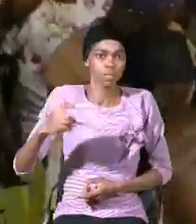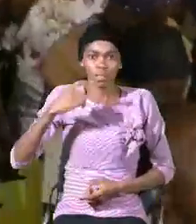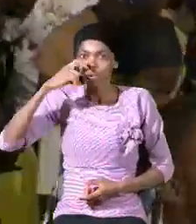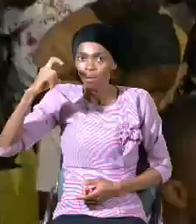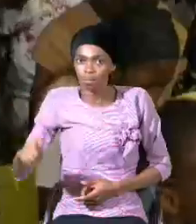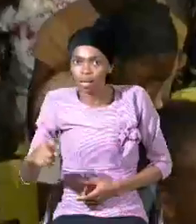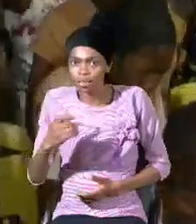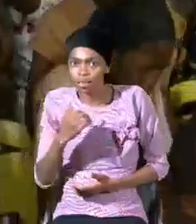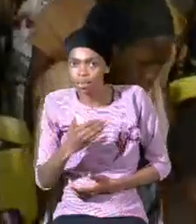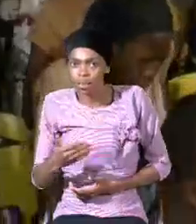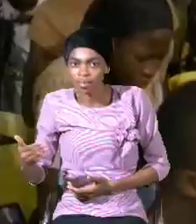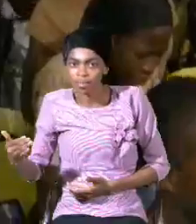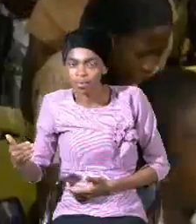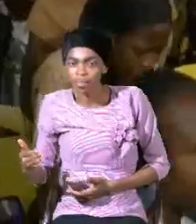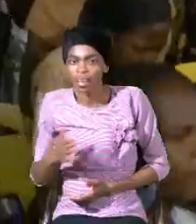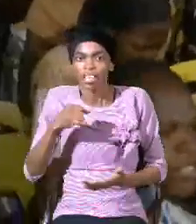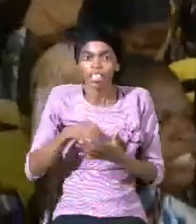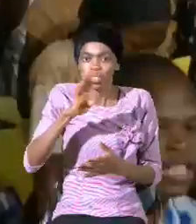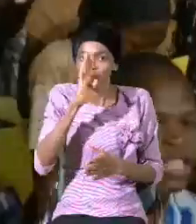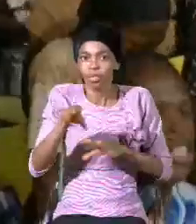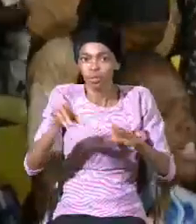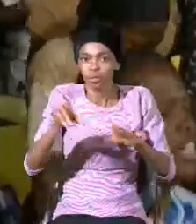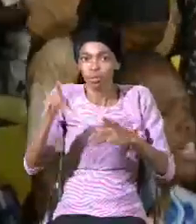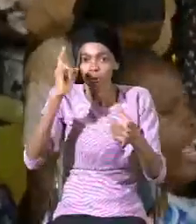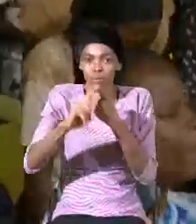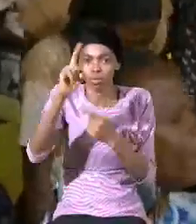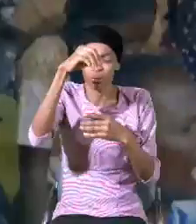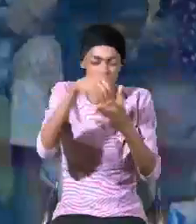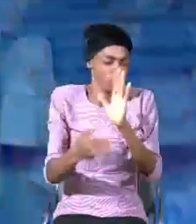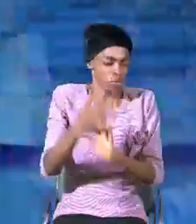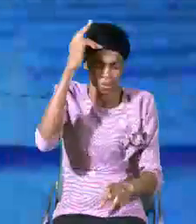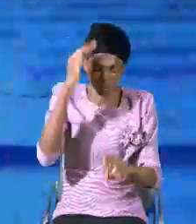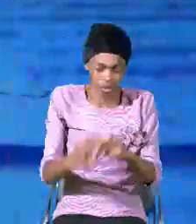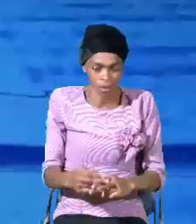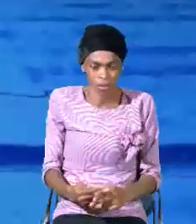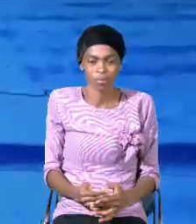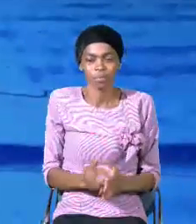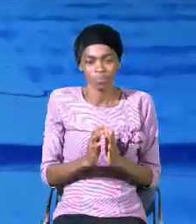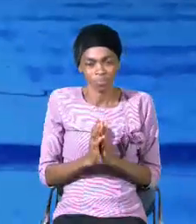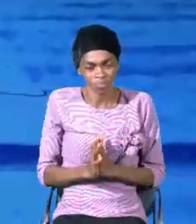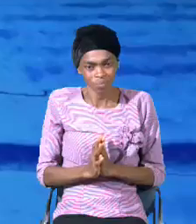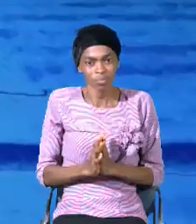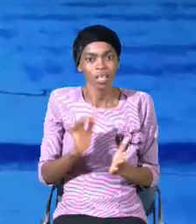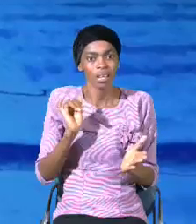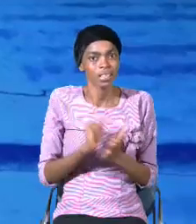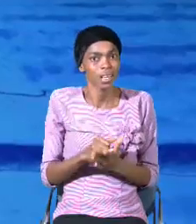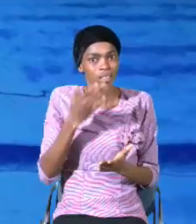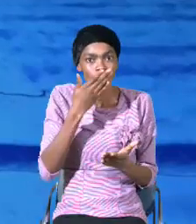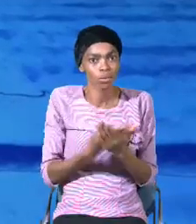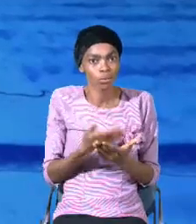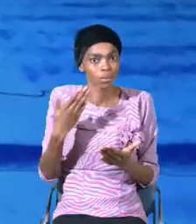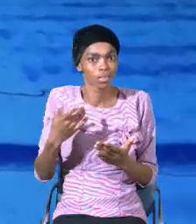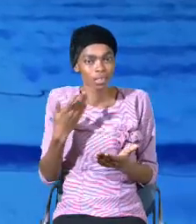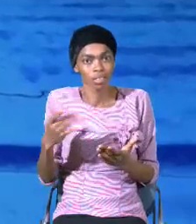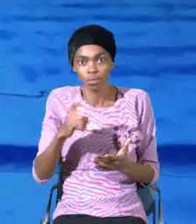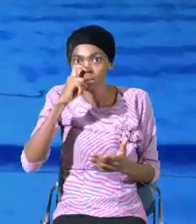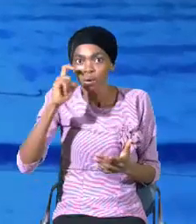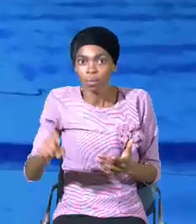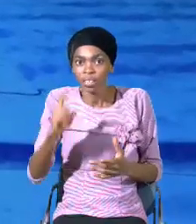a thing, it shall be done unto you. And that good thing you decree in your